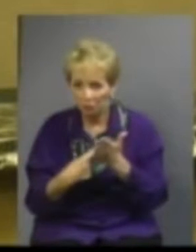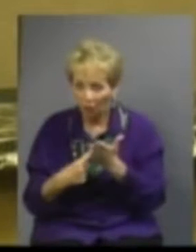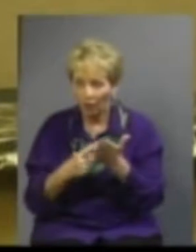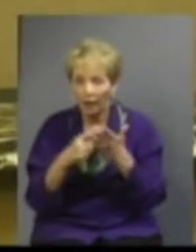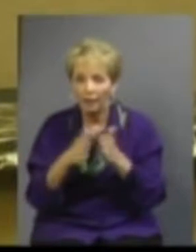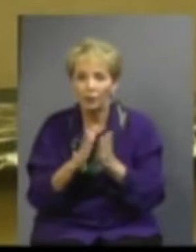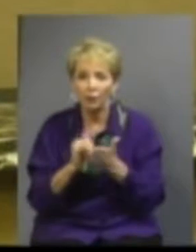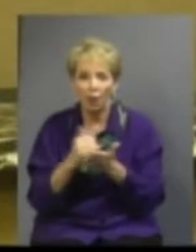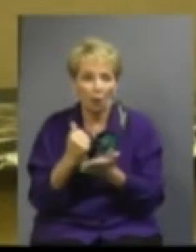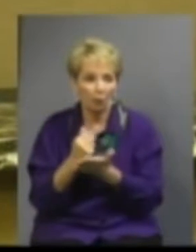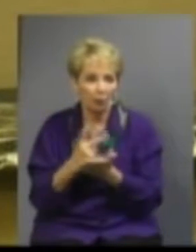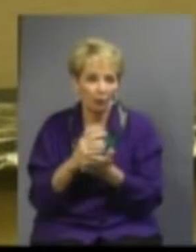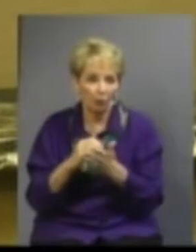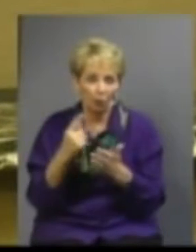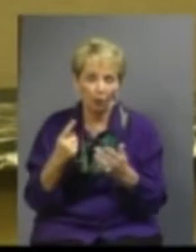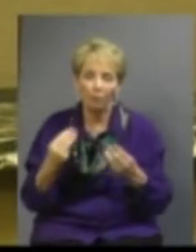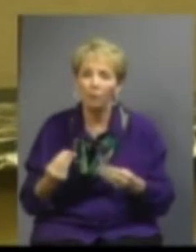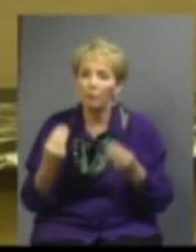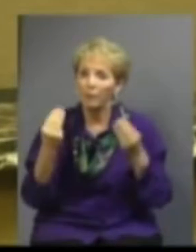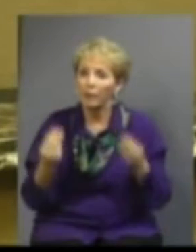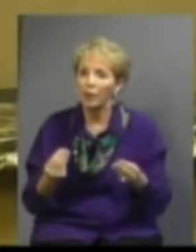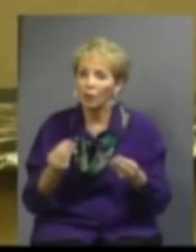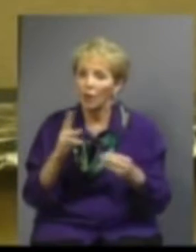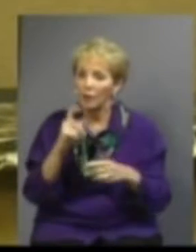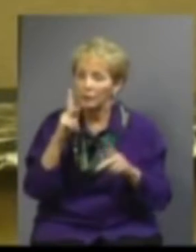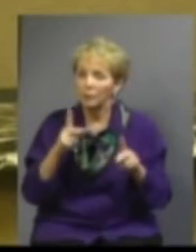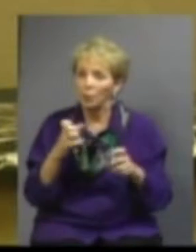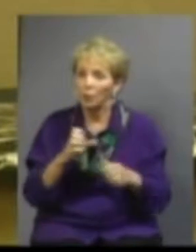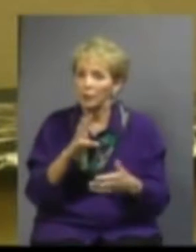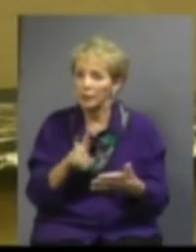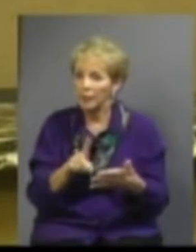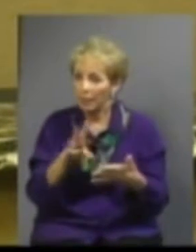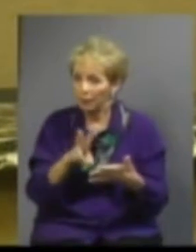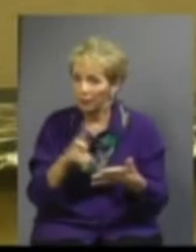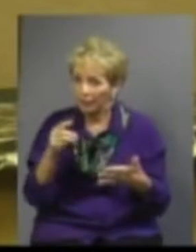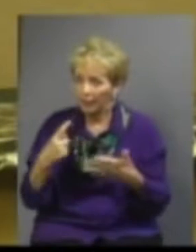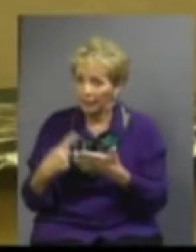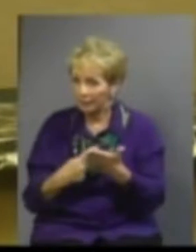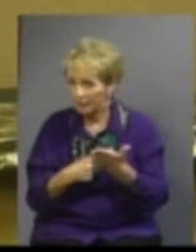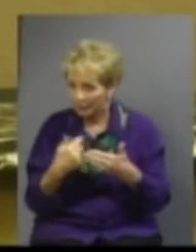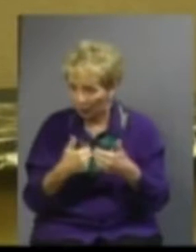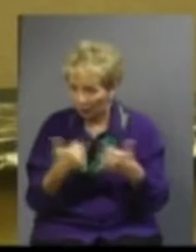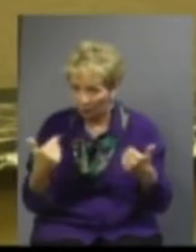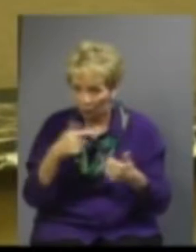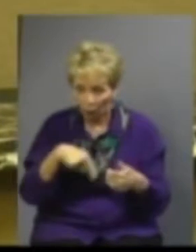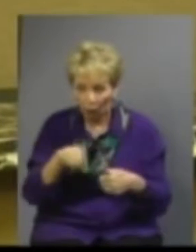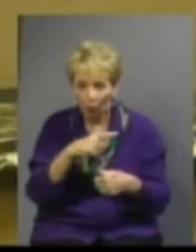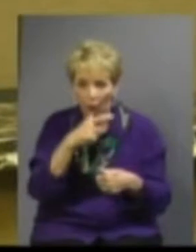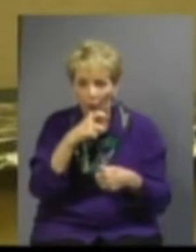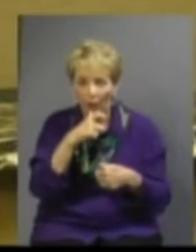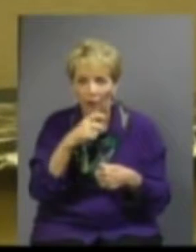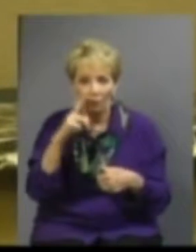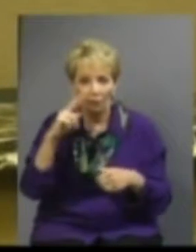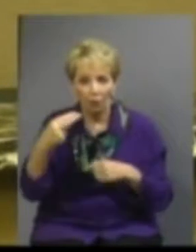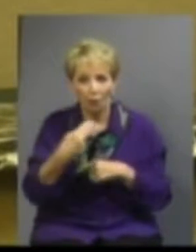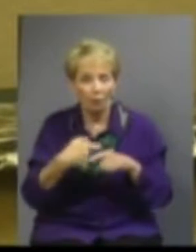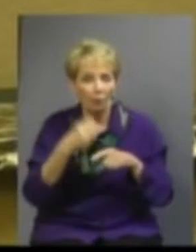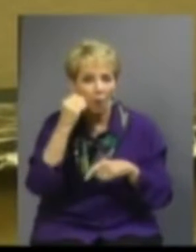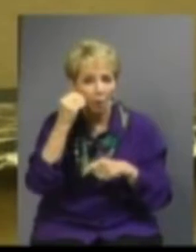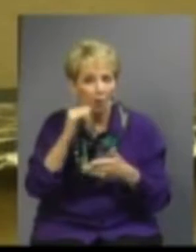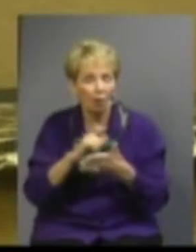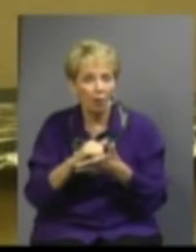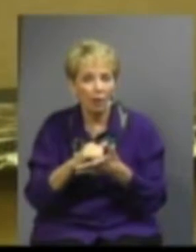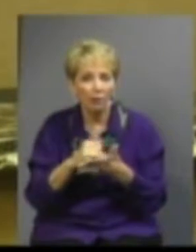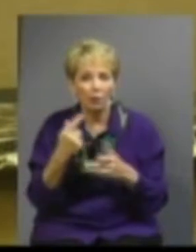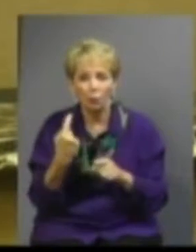ask that you approve them in one motion unless somebody wants an item discussed separately. For those of you viewing at home, those items are